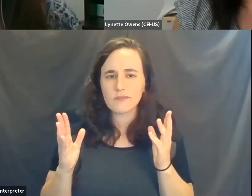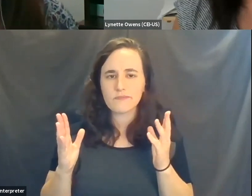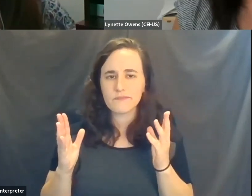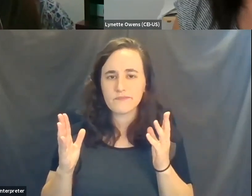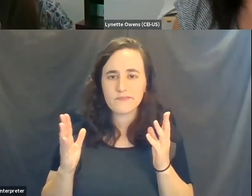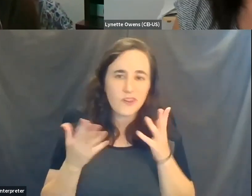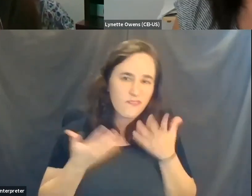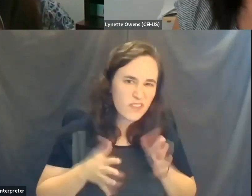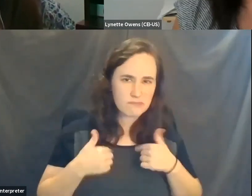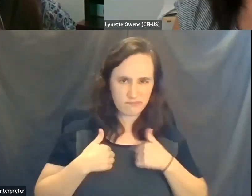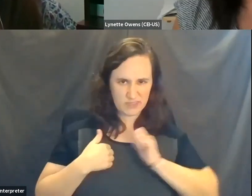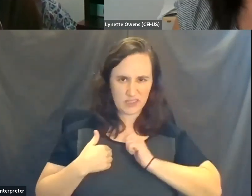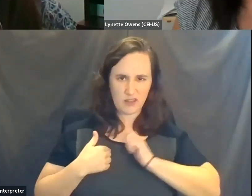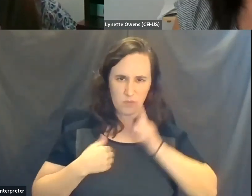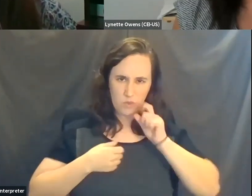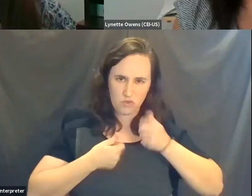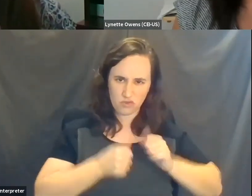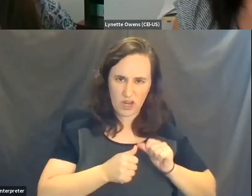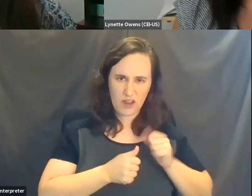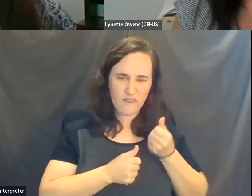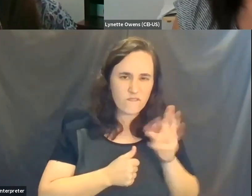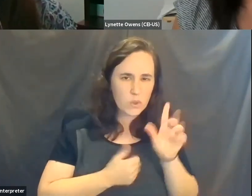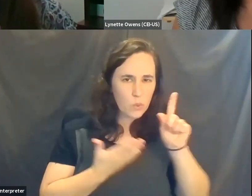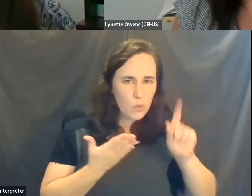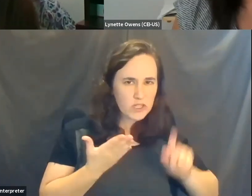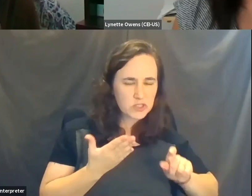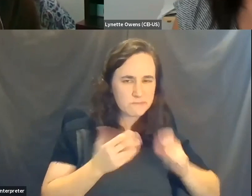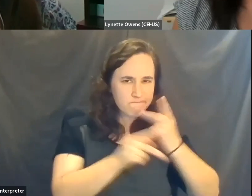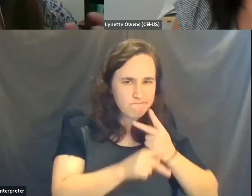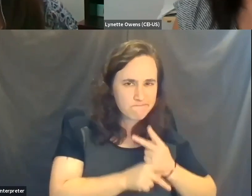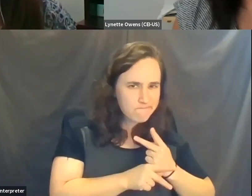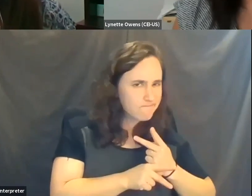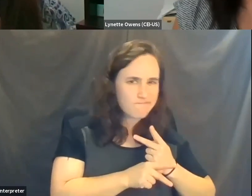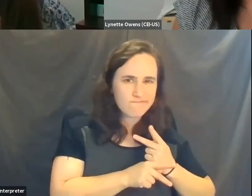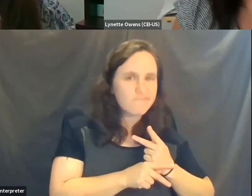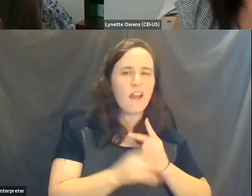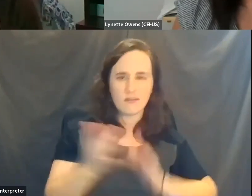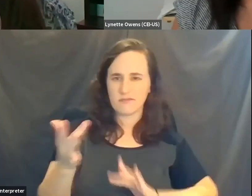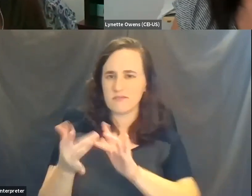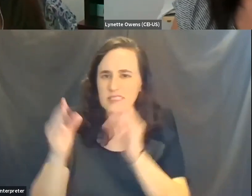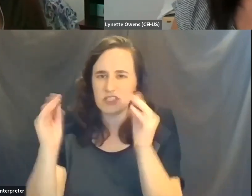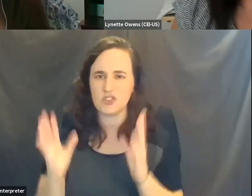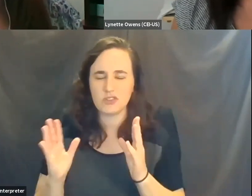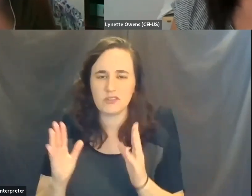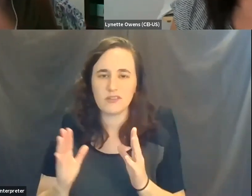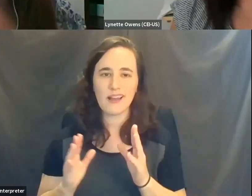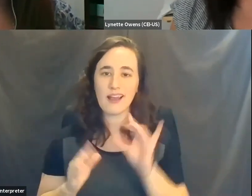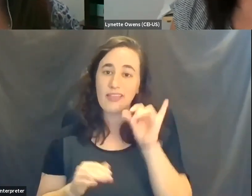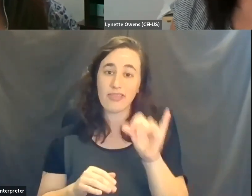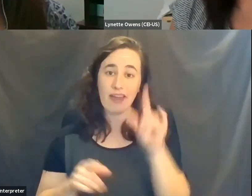a few practice questions or whatnot? Like, I think that this one size fits all model, I